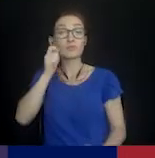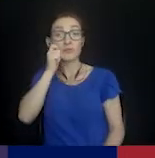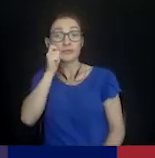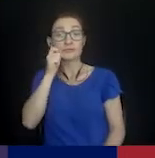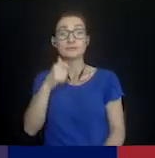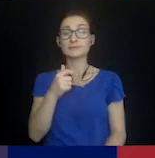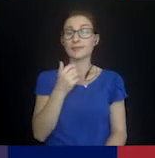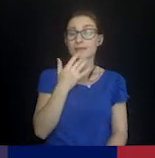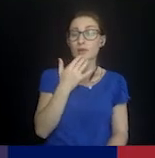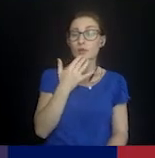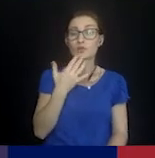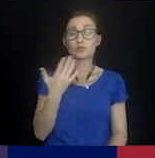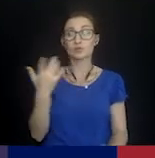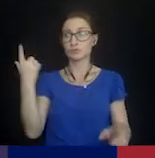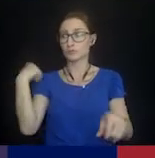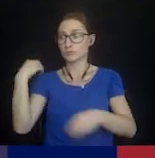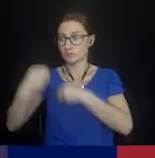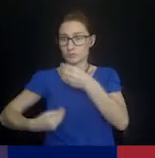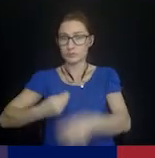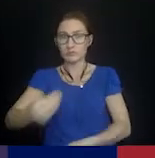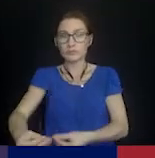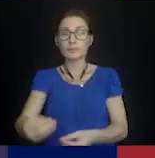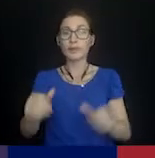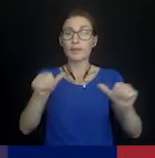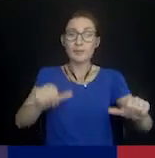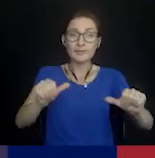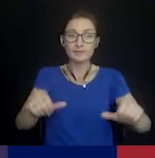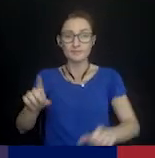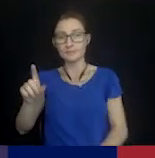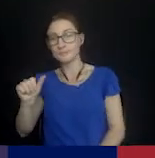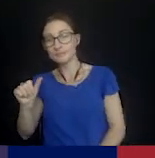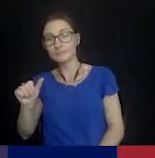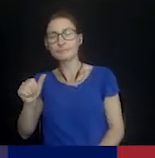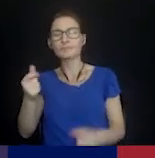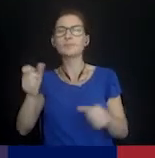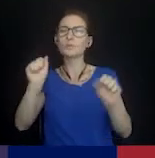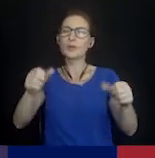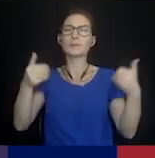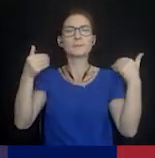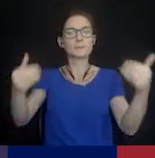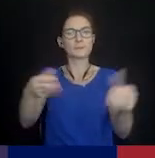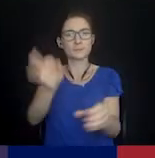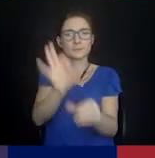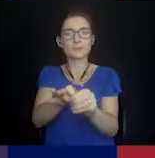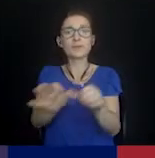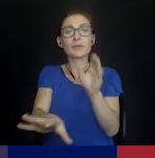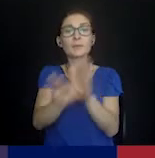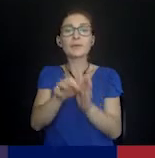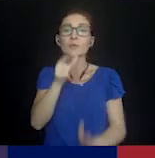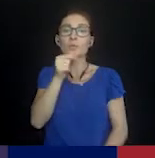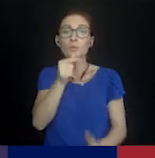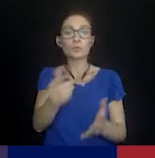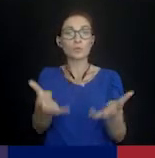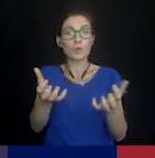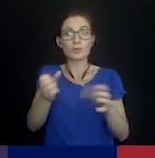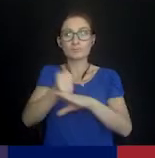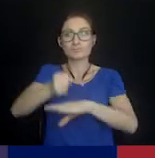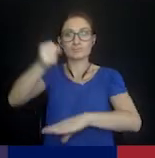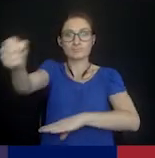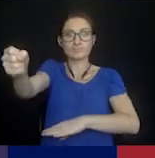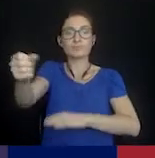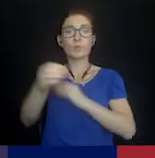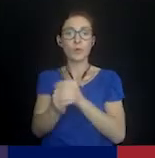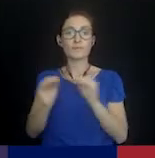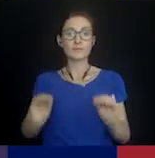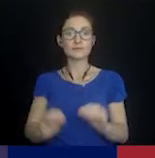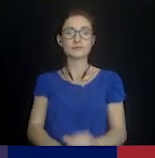creed, ability, or disability, have the right to choose who they want in office. It is